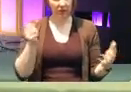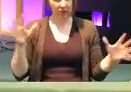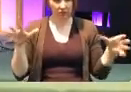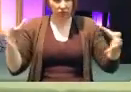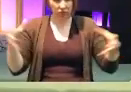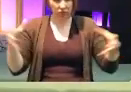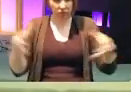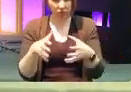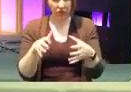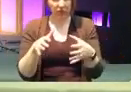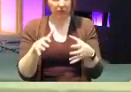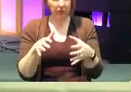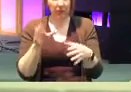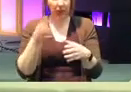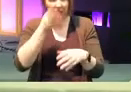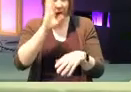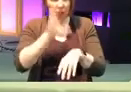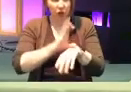God church.